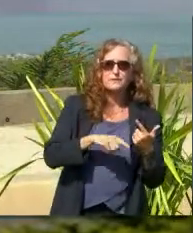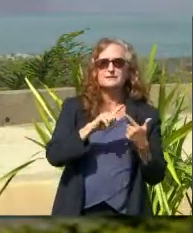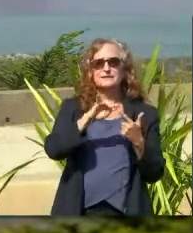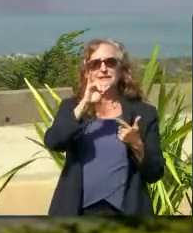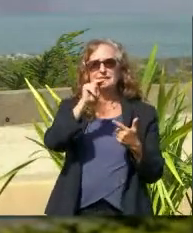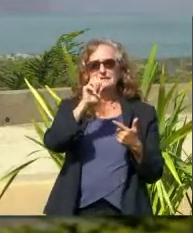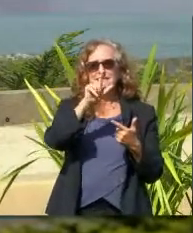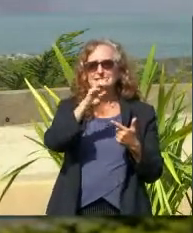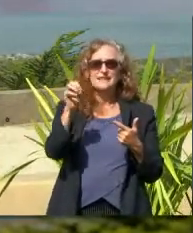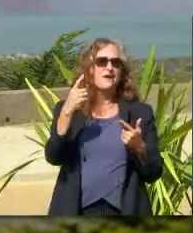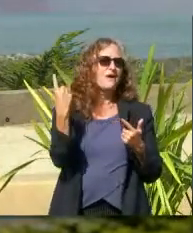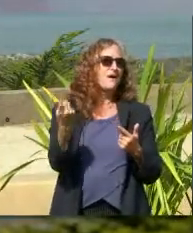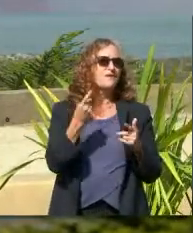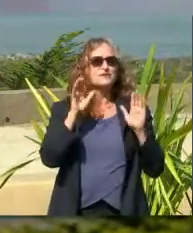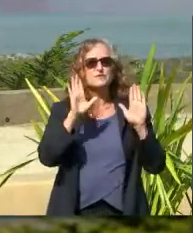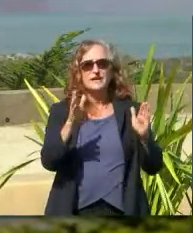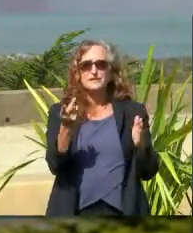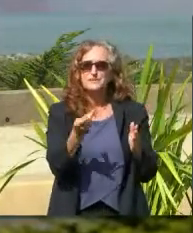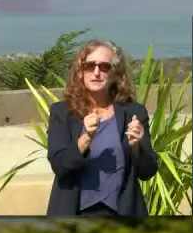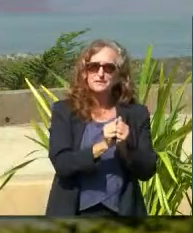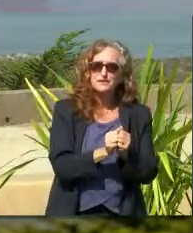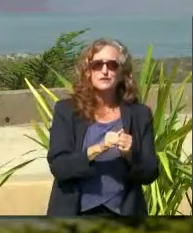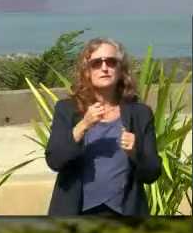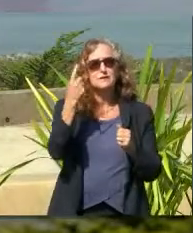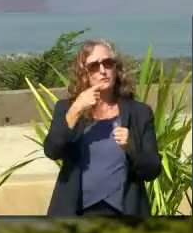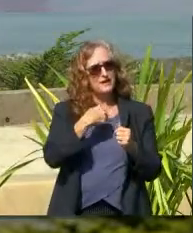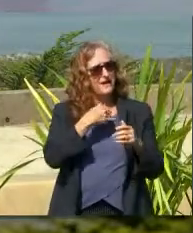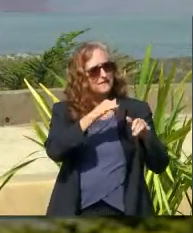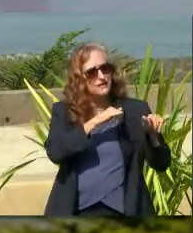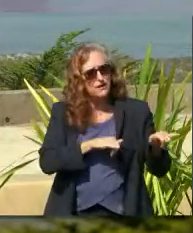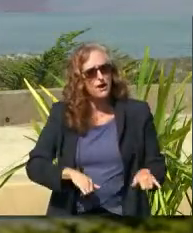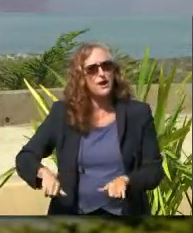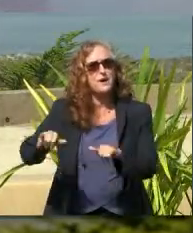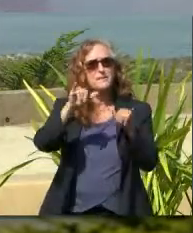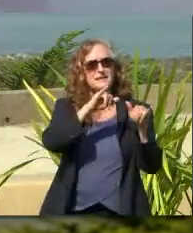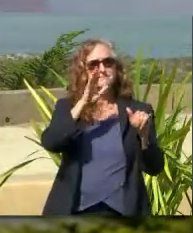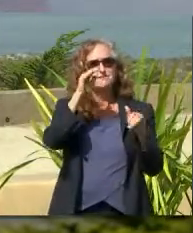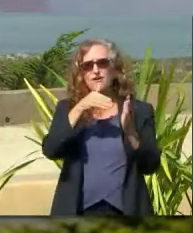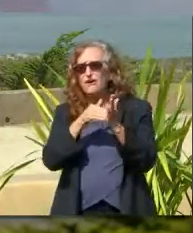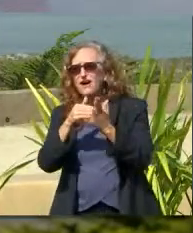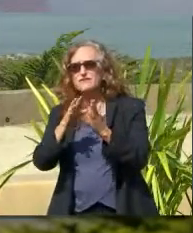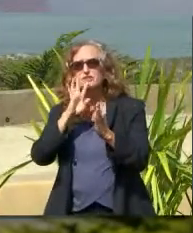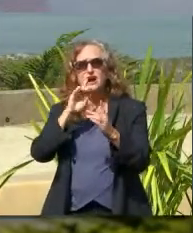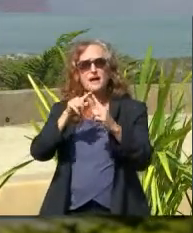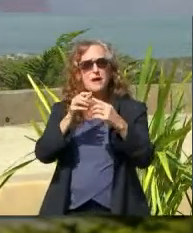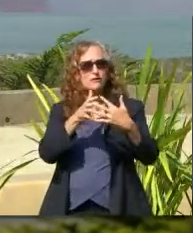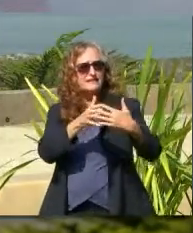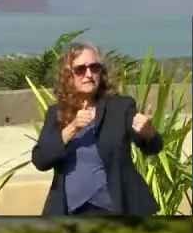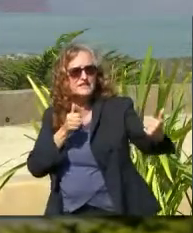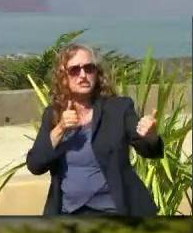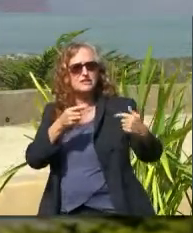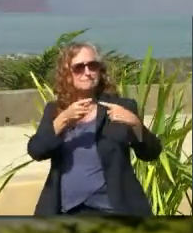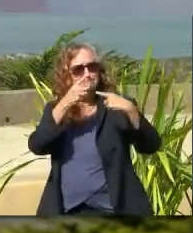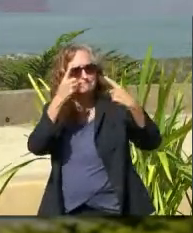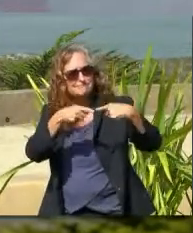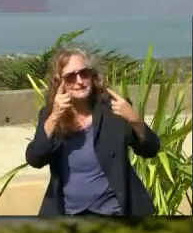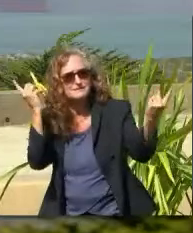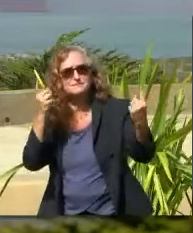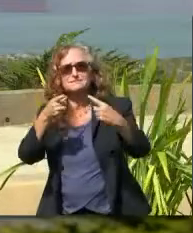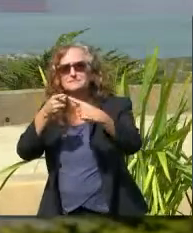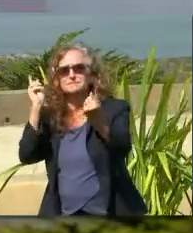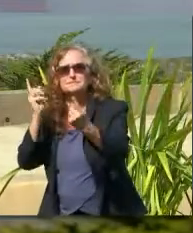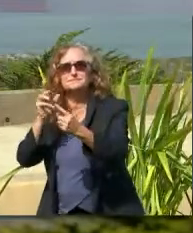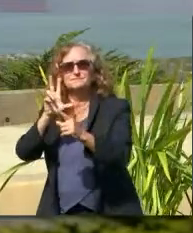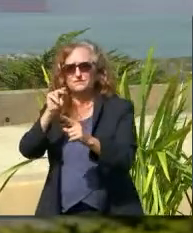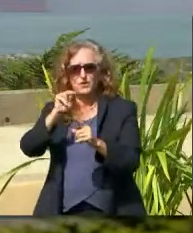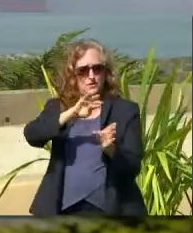to be with you to talk about the things that we have in common. Oftentimes we talk about the issues that divide us as people in